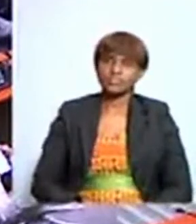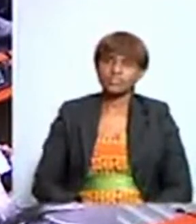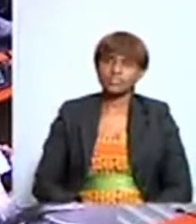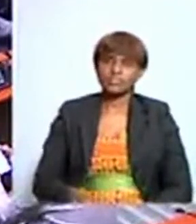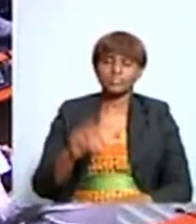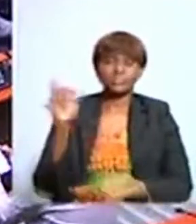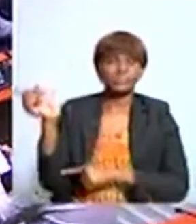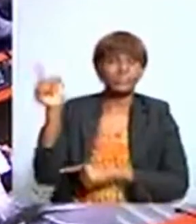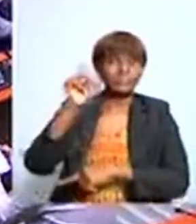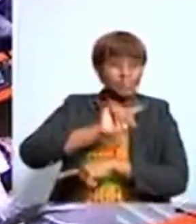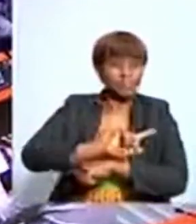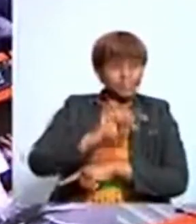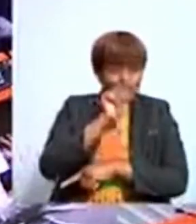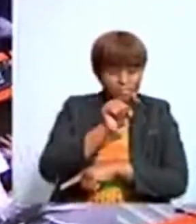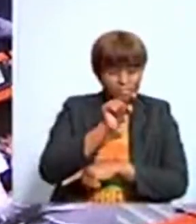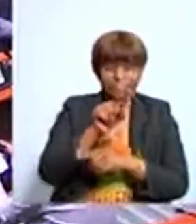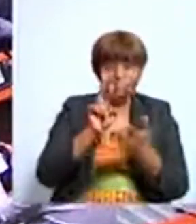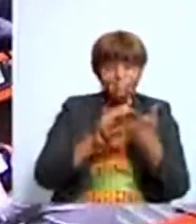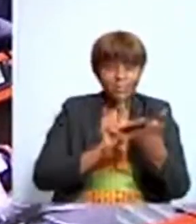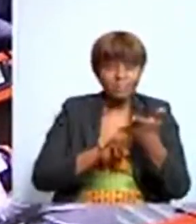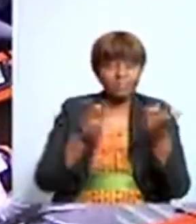Day for consideration of the report.